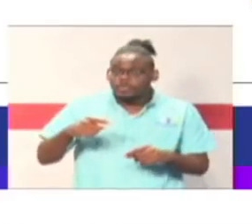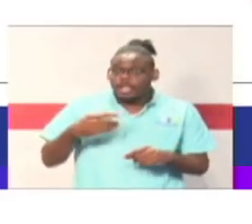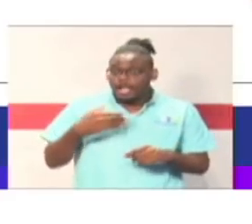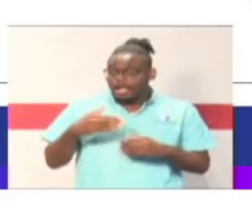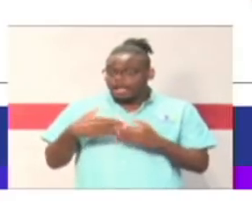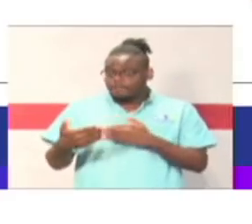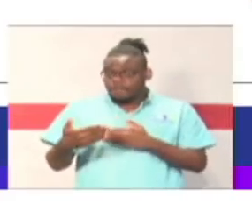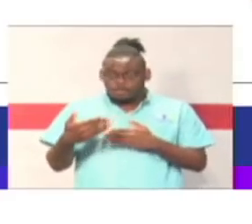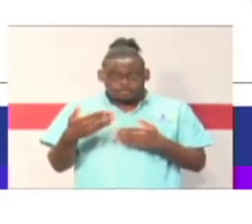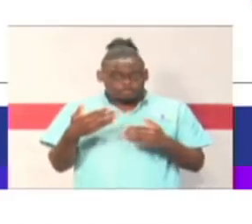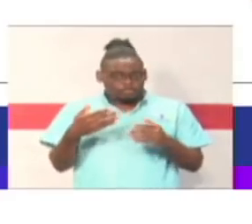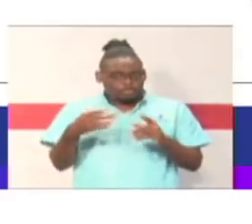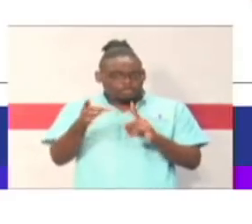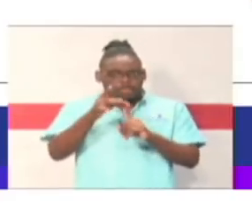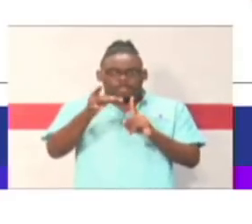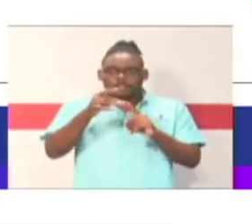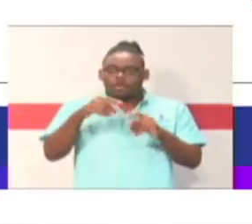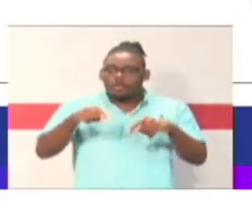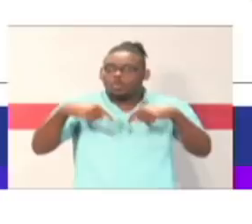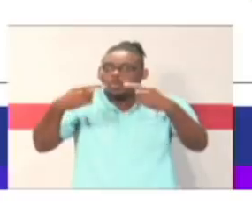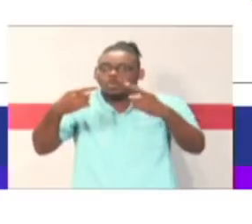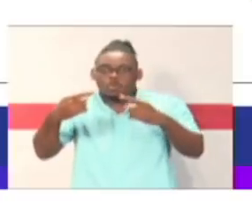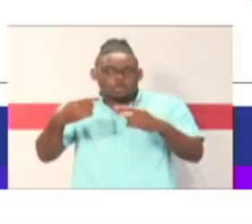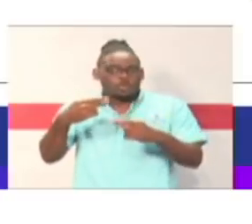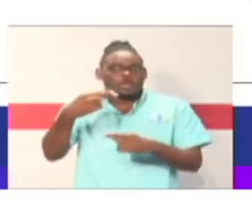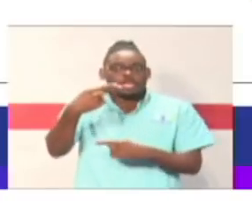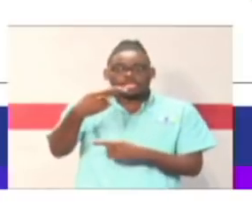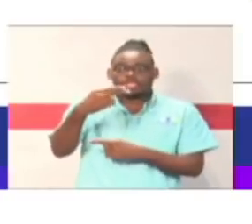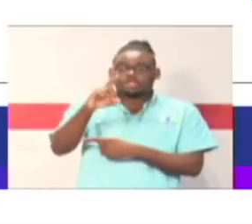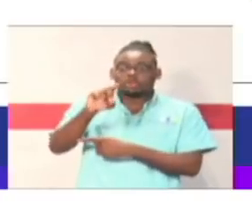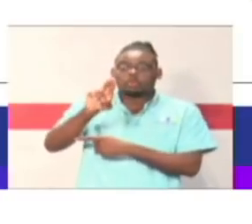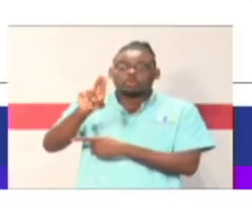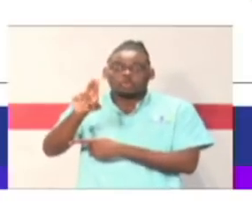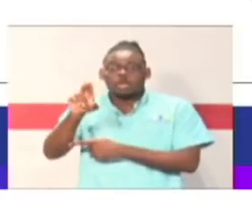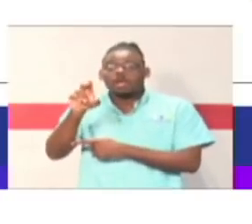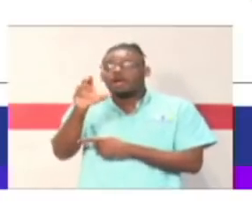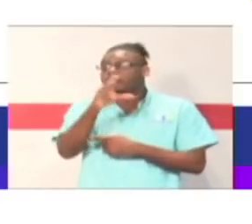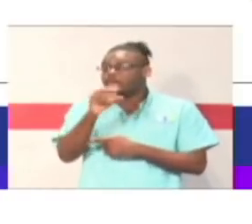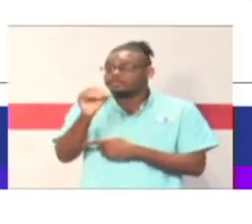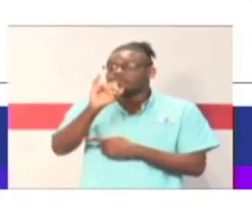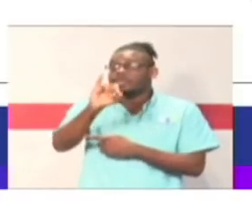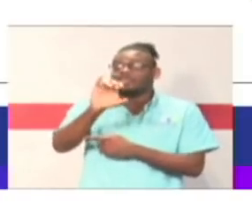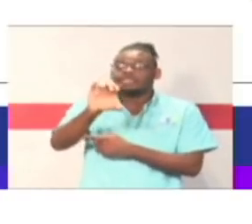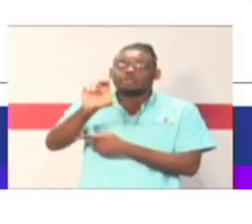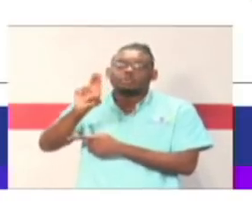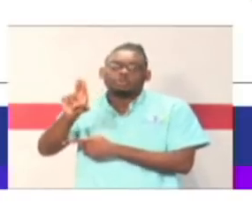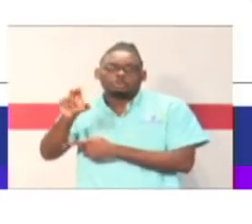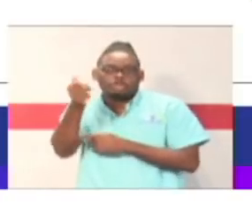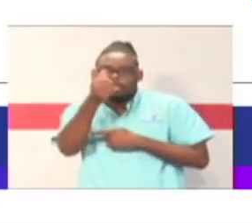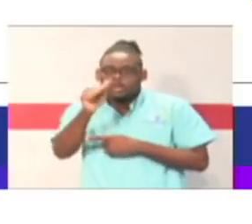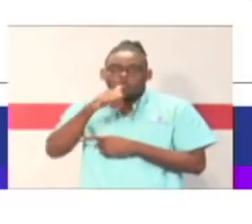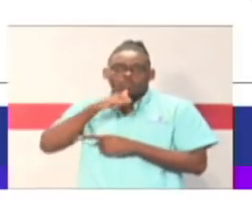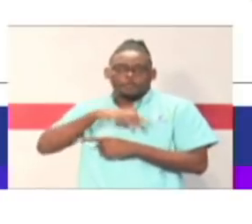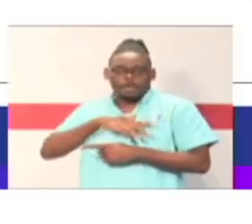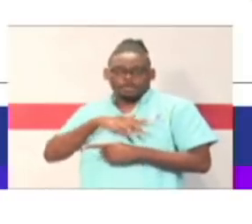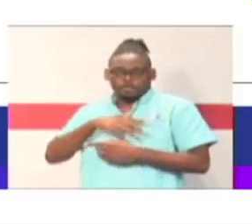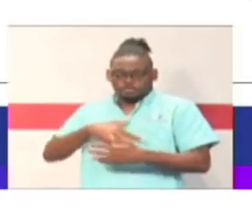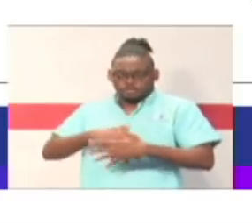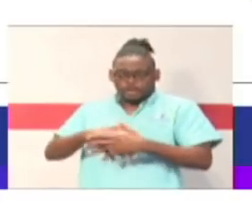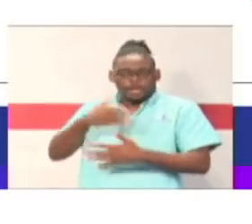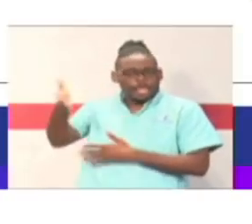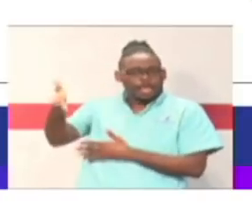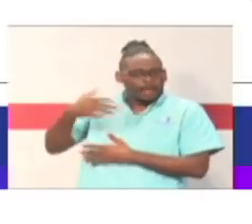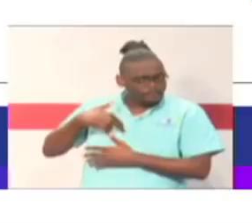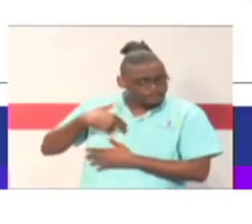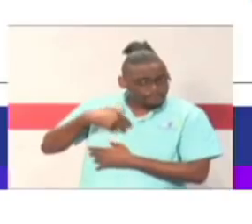any numbers, any statistics as to if there are any pregnant women in these units. And also, could you tell us generally what is the health